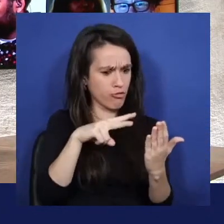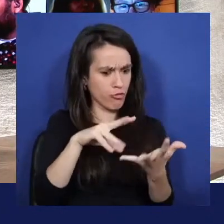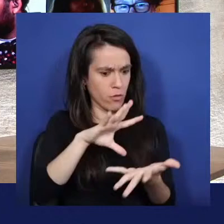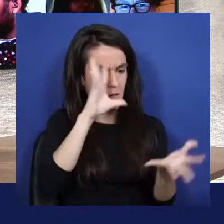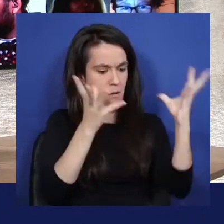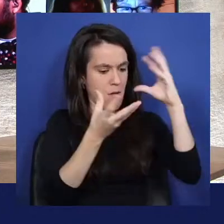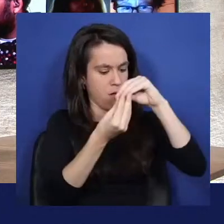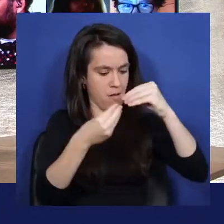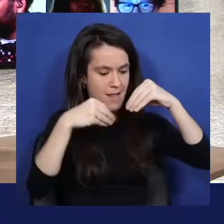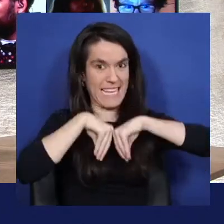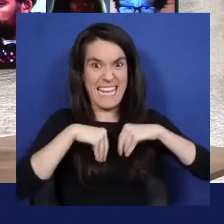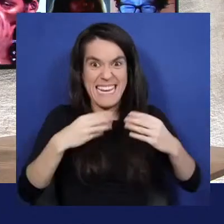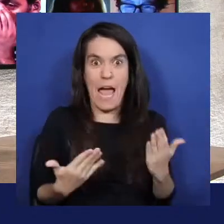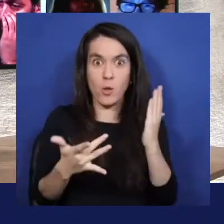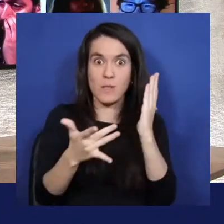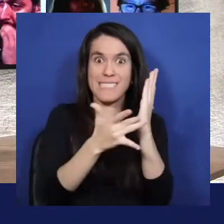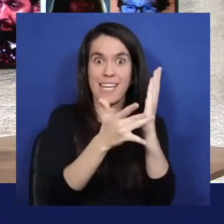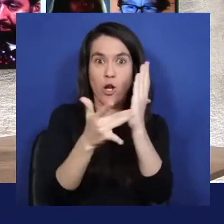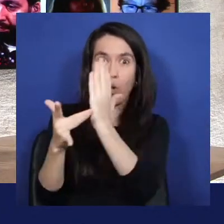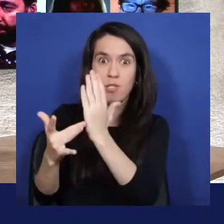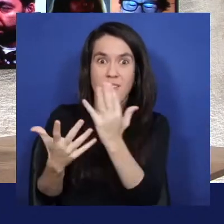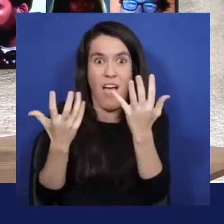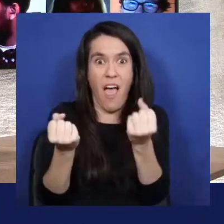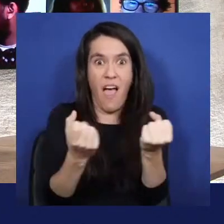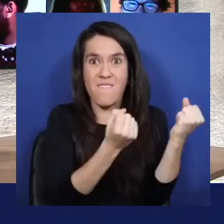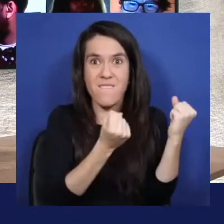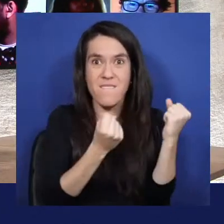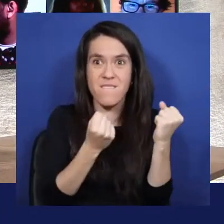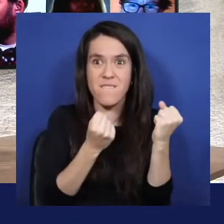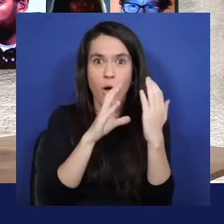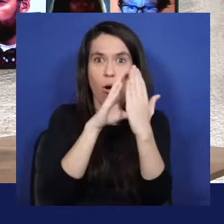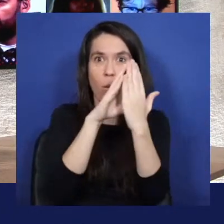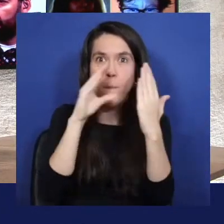existing technology, existing models,